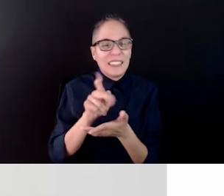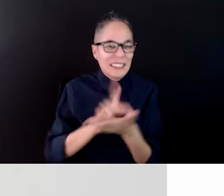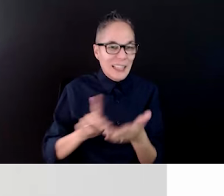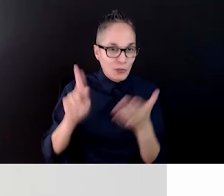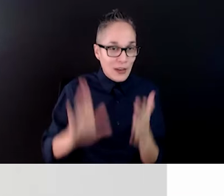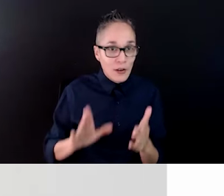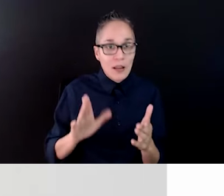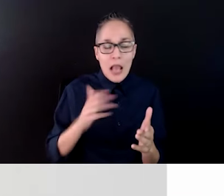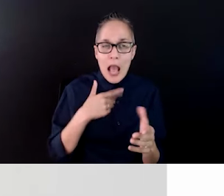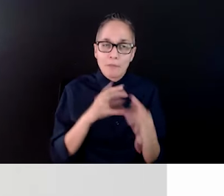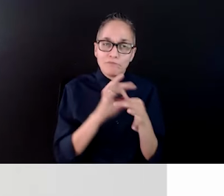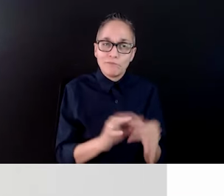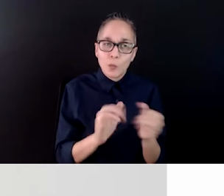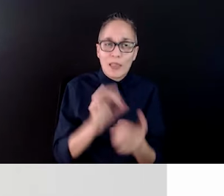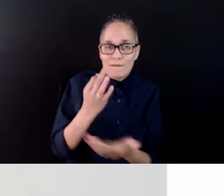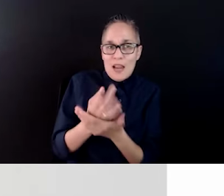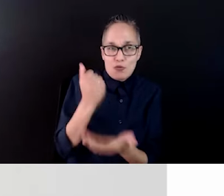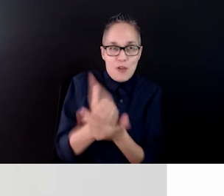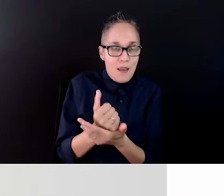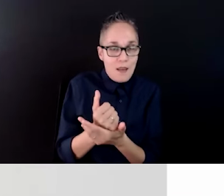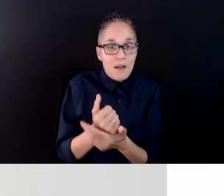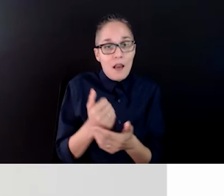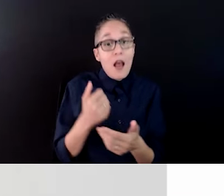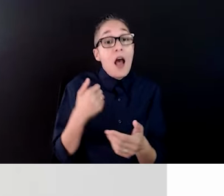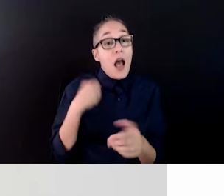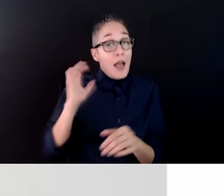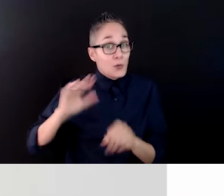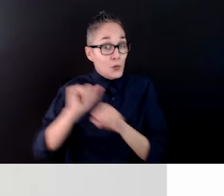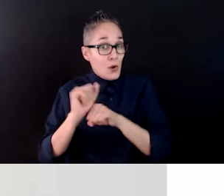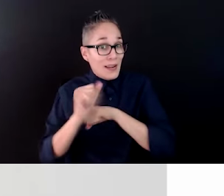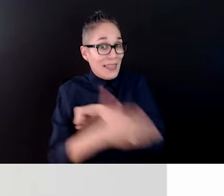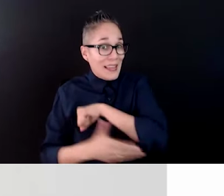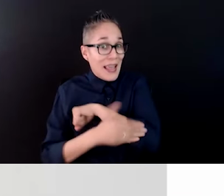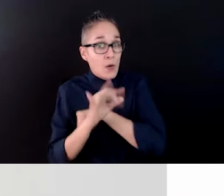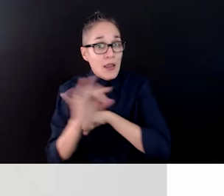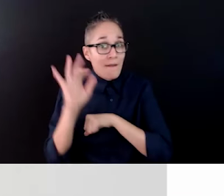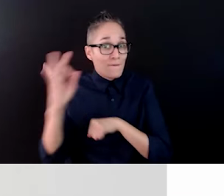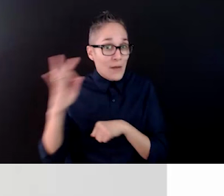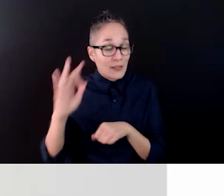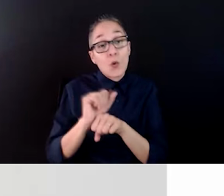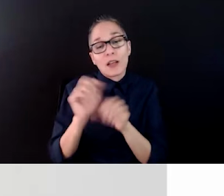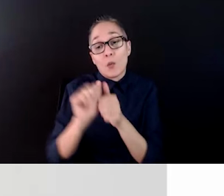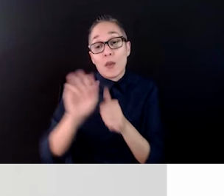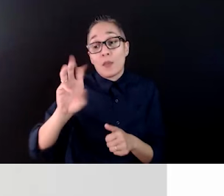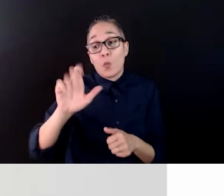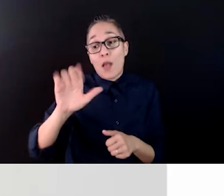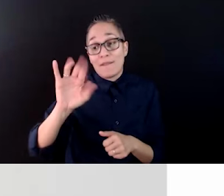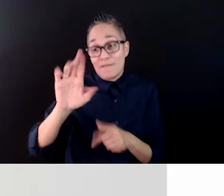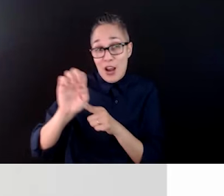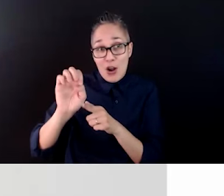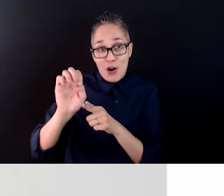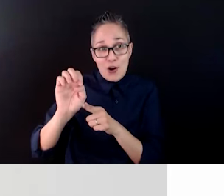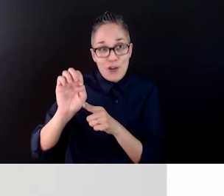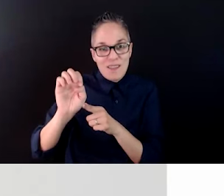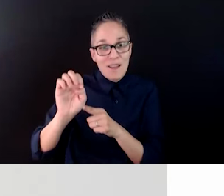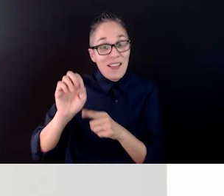aid. Love, love, love financial aid because it's difficult. I came from the county of Fresno working in welfare collections. So when they said they needed a